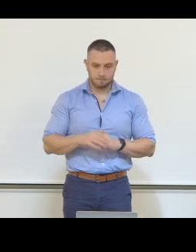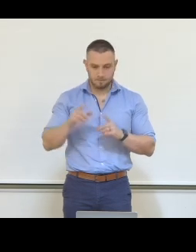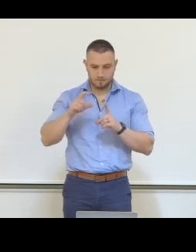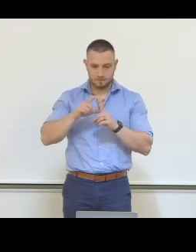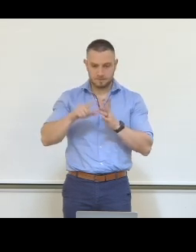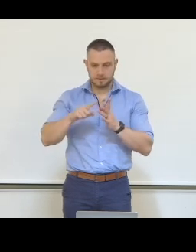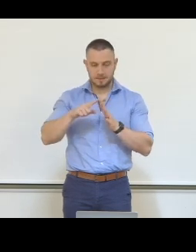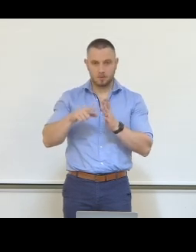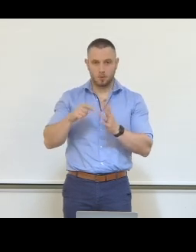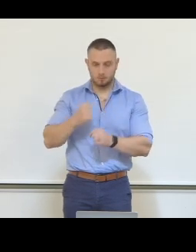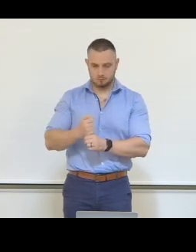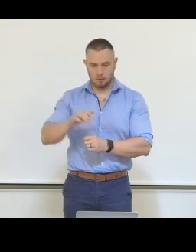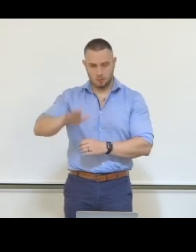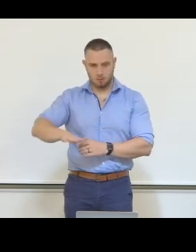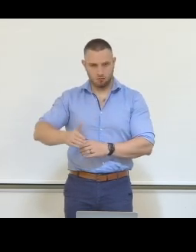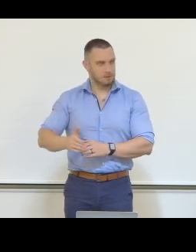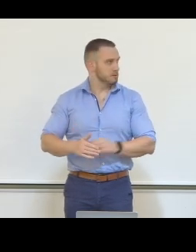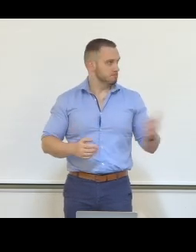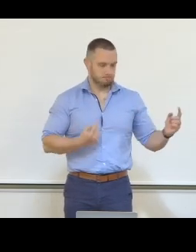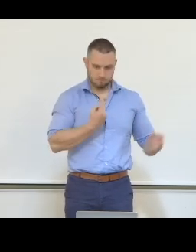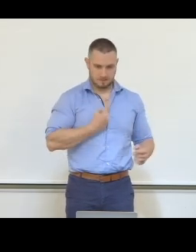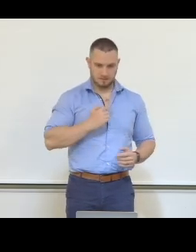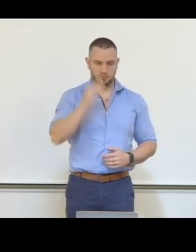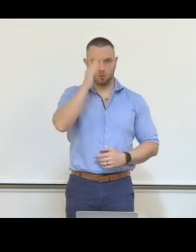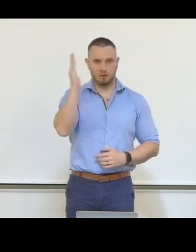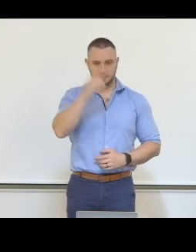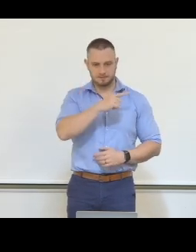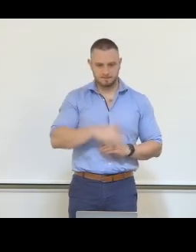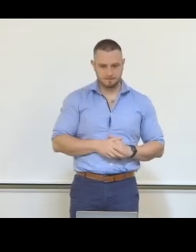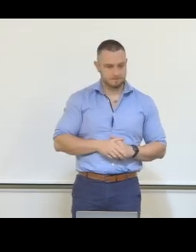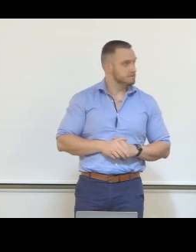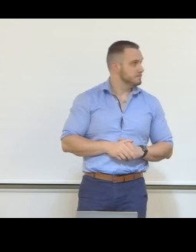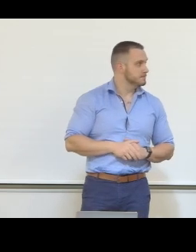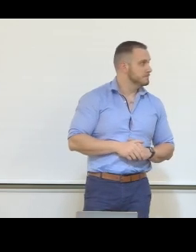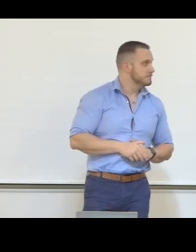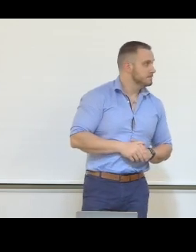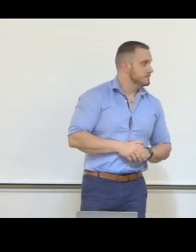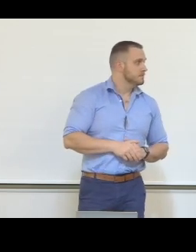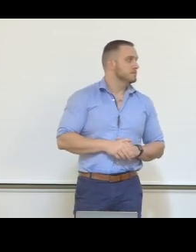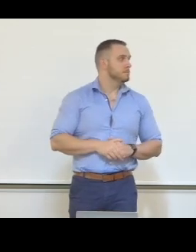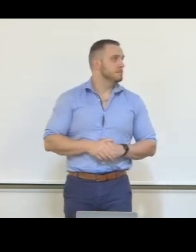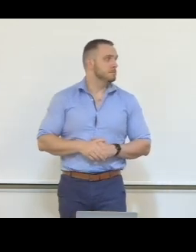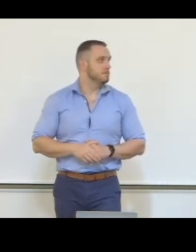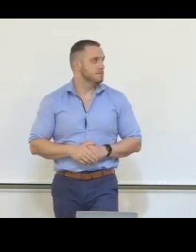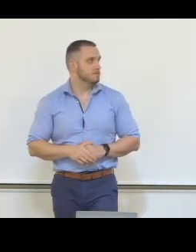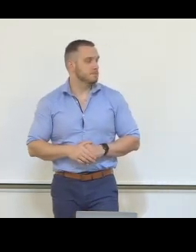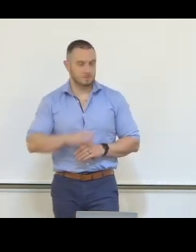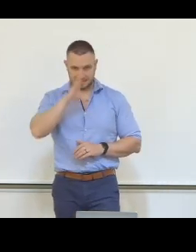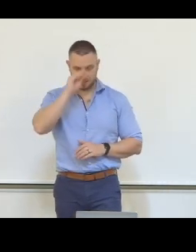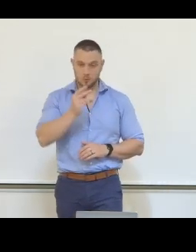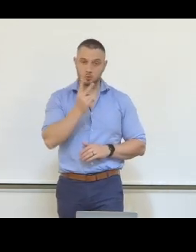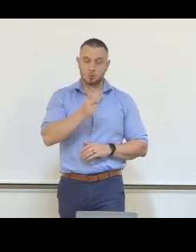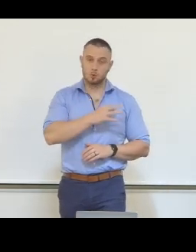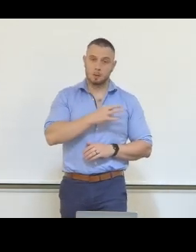Urbina, the bottom right, and myself, top right. Just to give you an idea, we had 2 medical